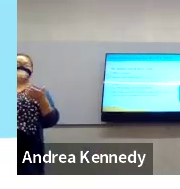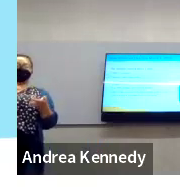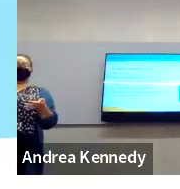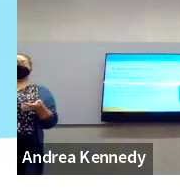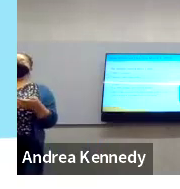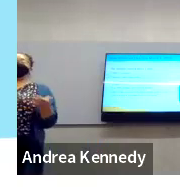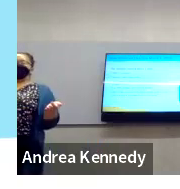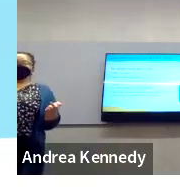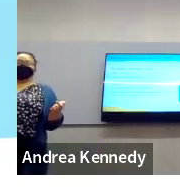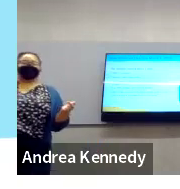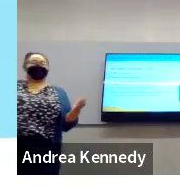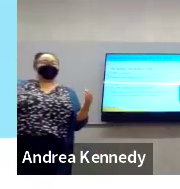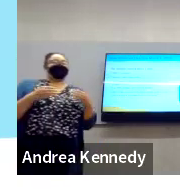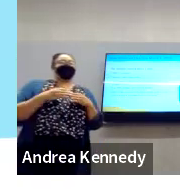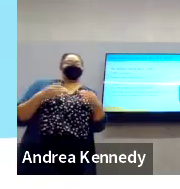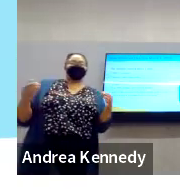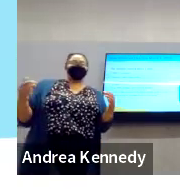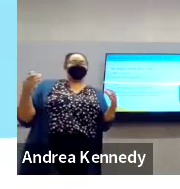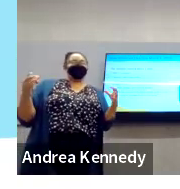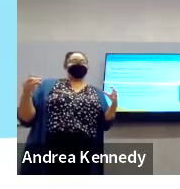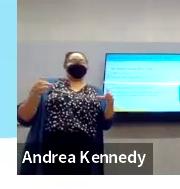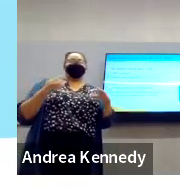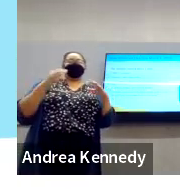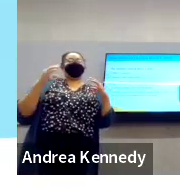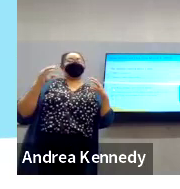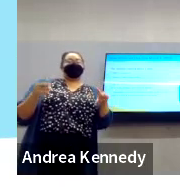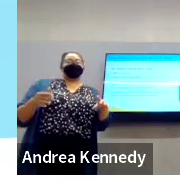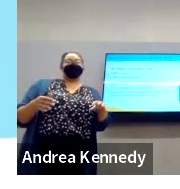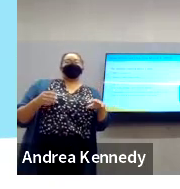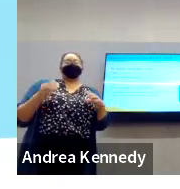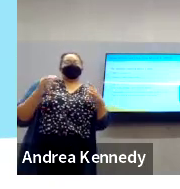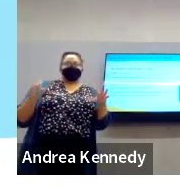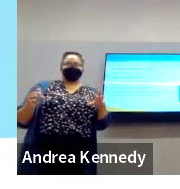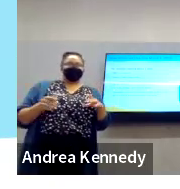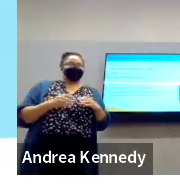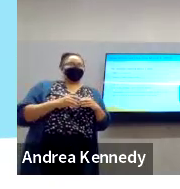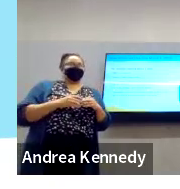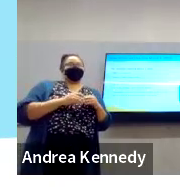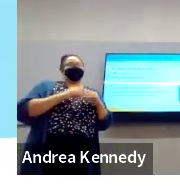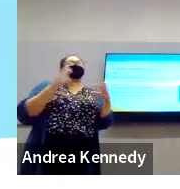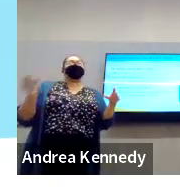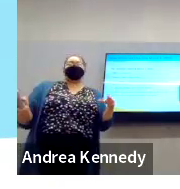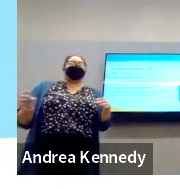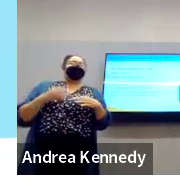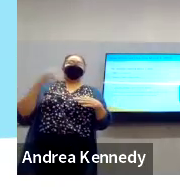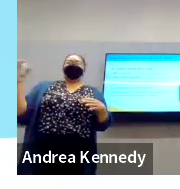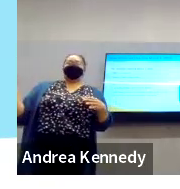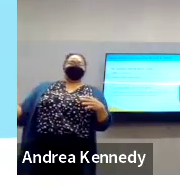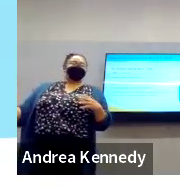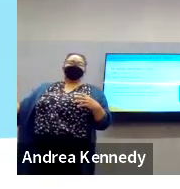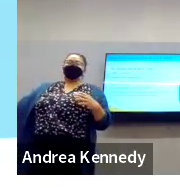they're signing in their lease, that is gonna be the total amount that is including utilities and